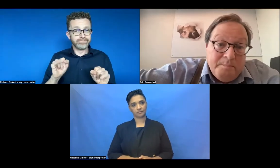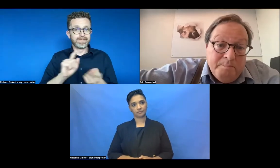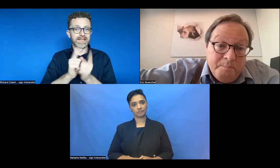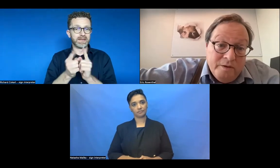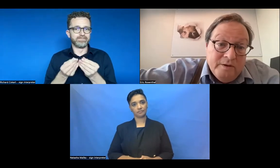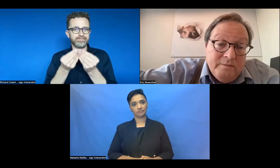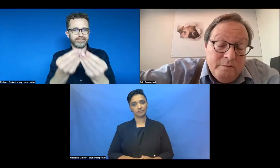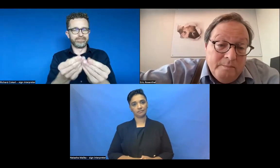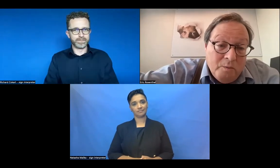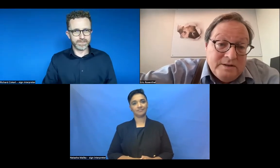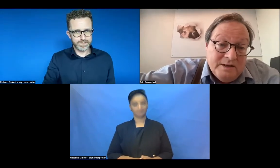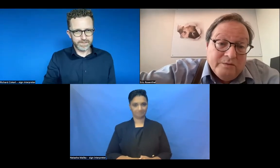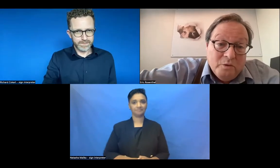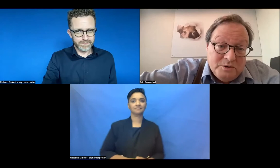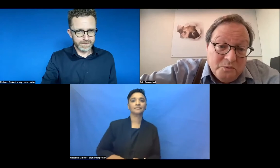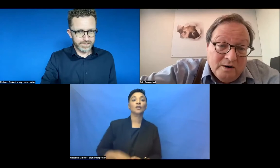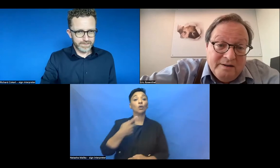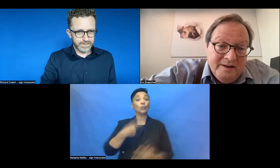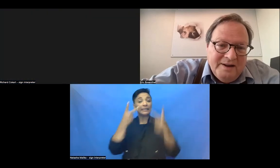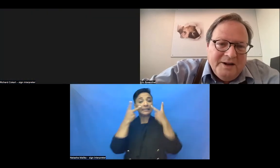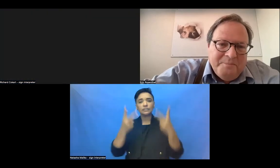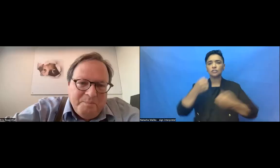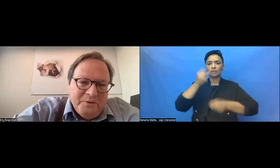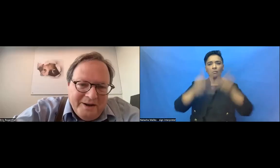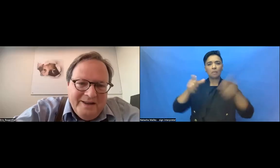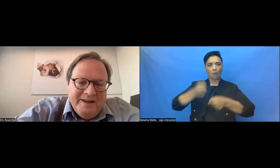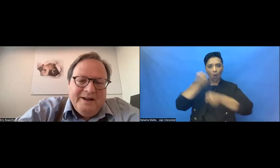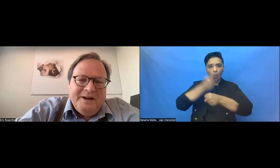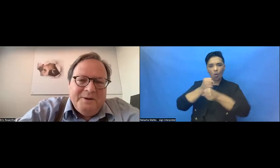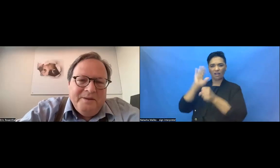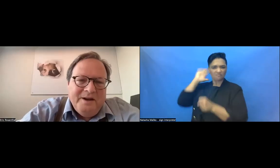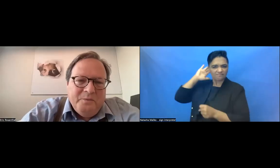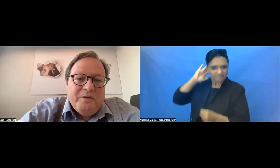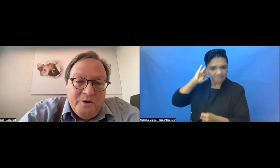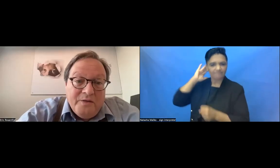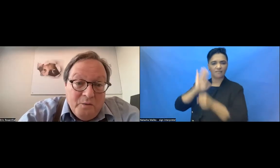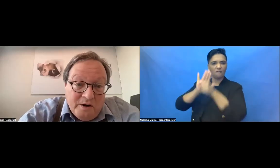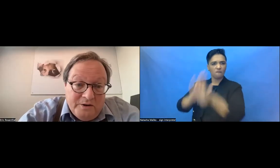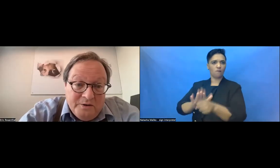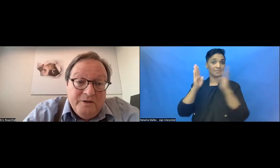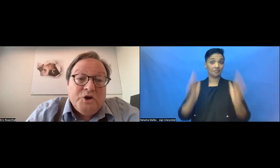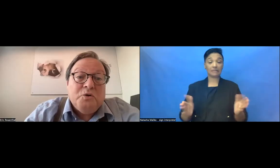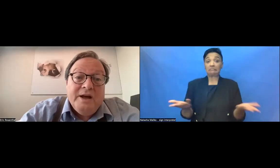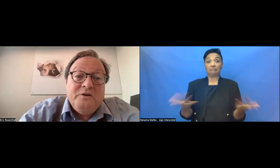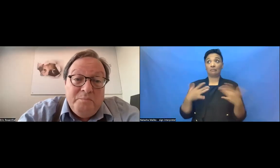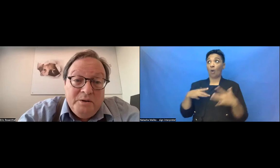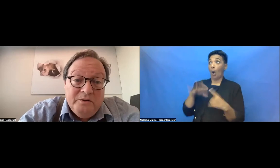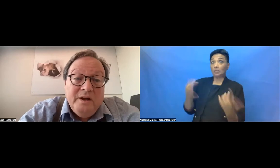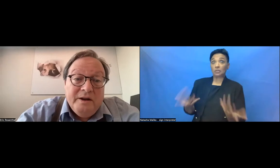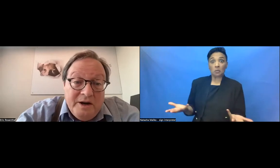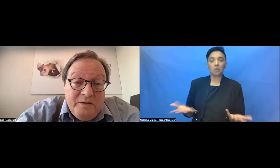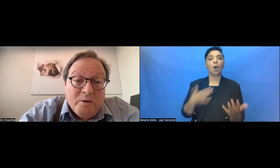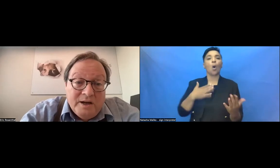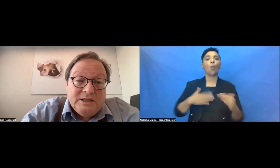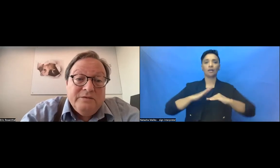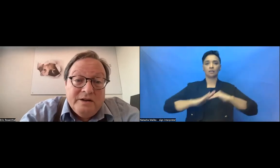the residents were forced to work, by the way, whether or not they wanted to. They're trying to build, they're